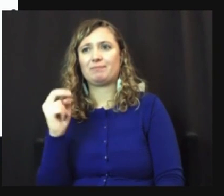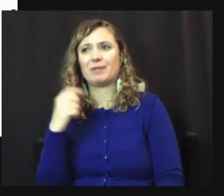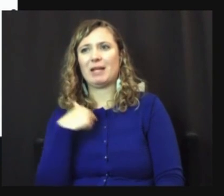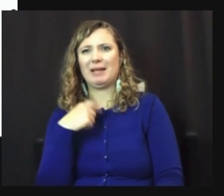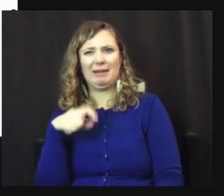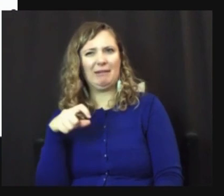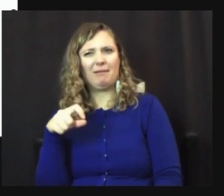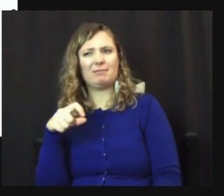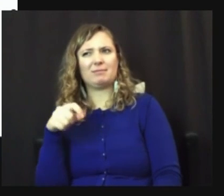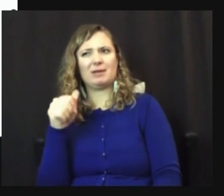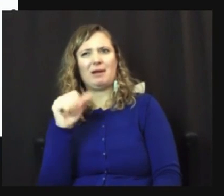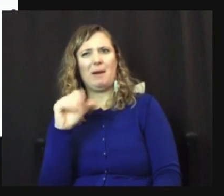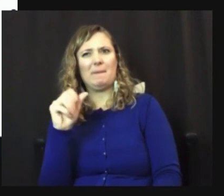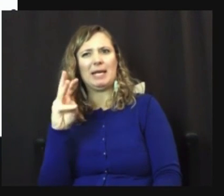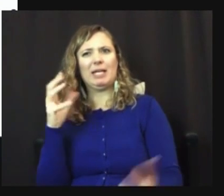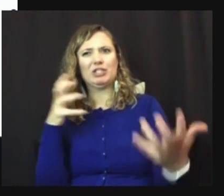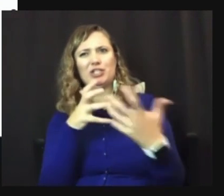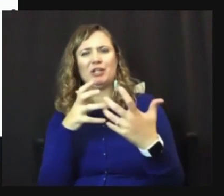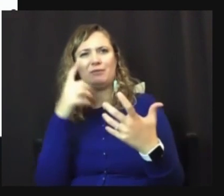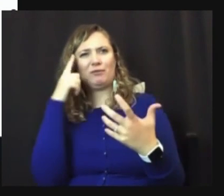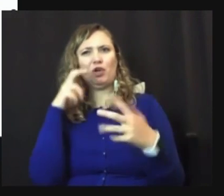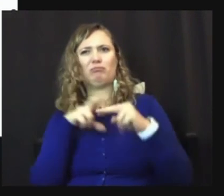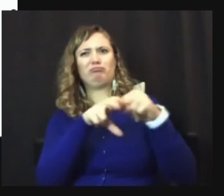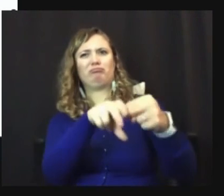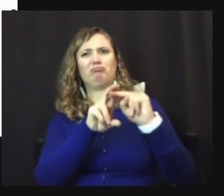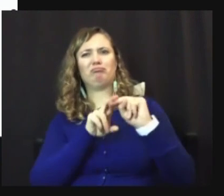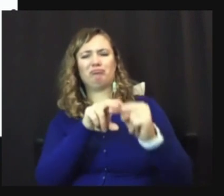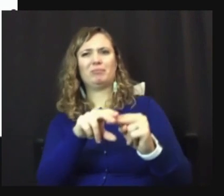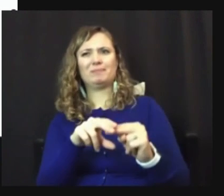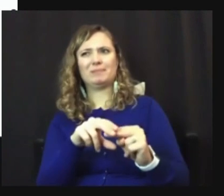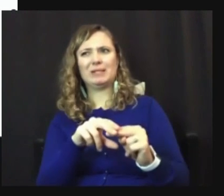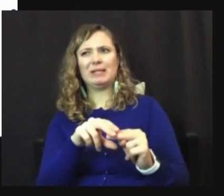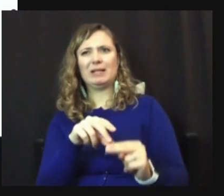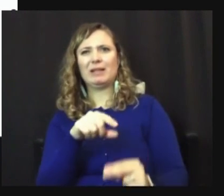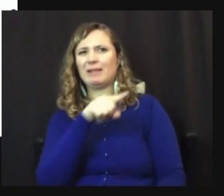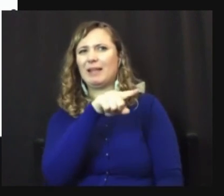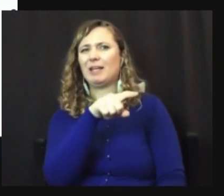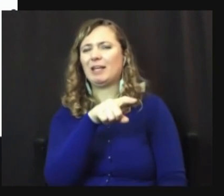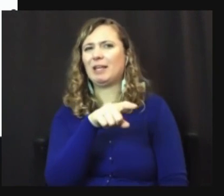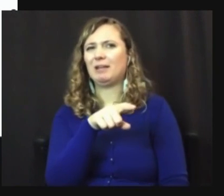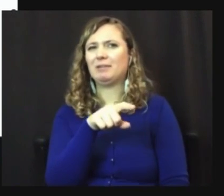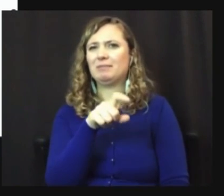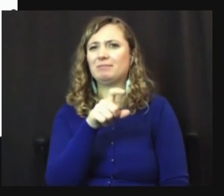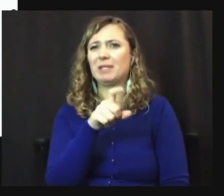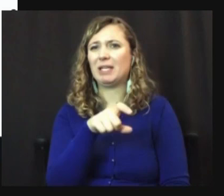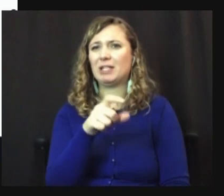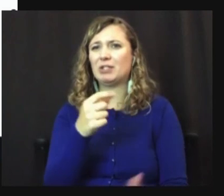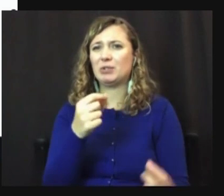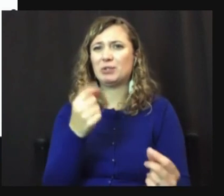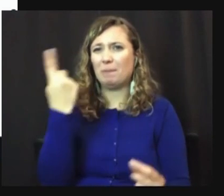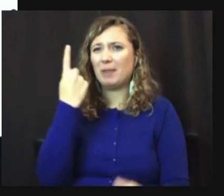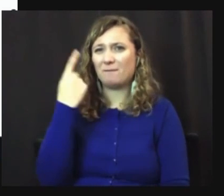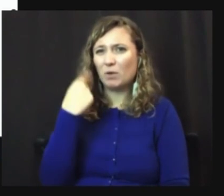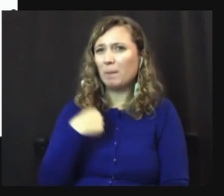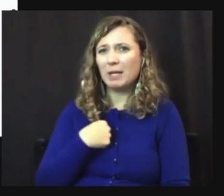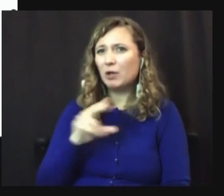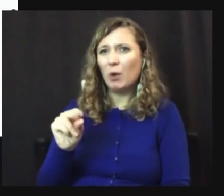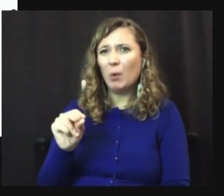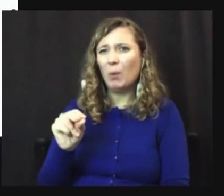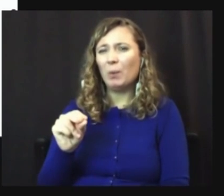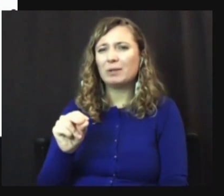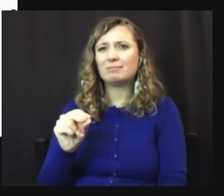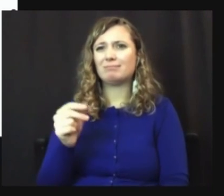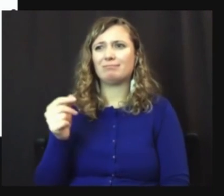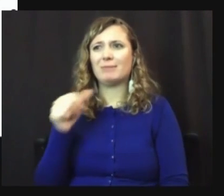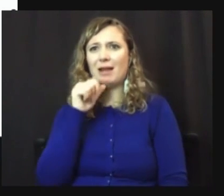Like an accommodation is something that your workplace has to like put in place for you. Like they don't have to put in place stimming.